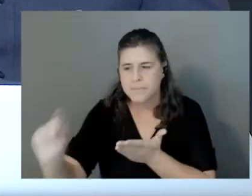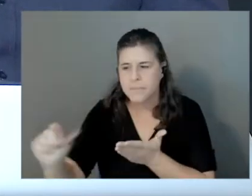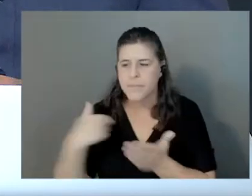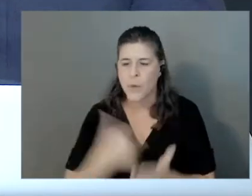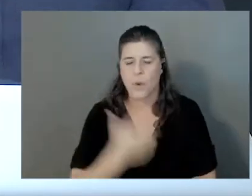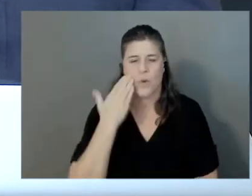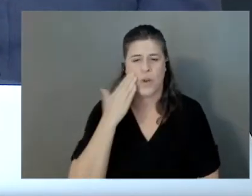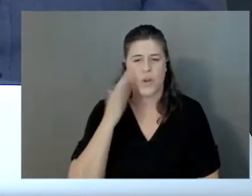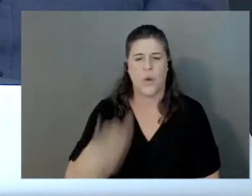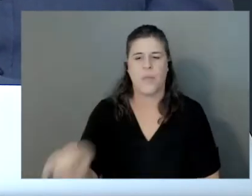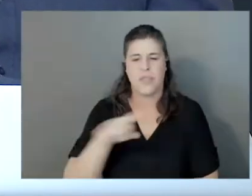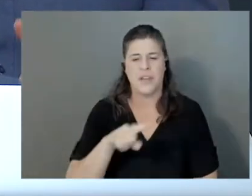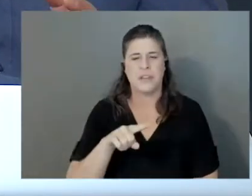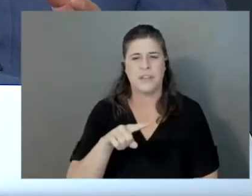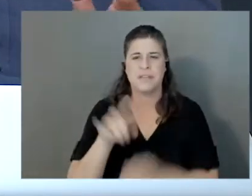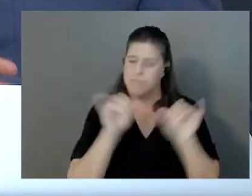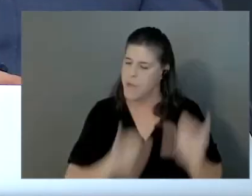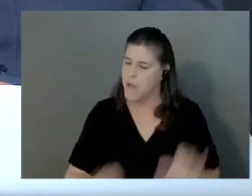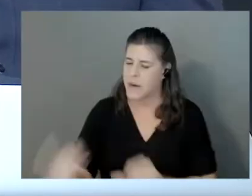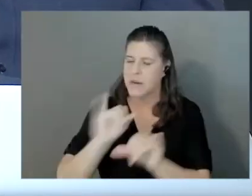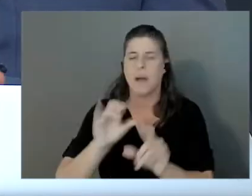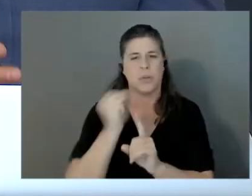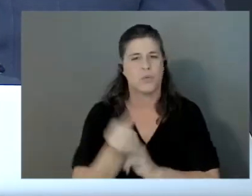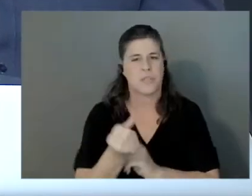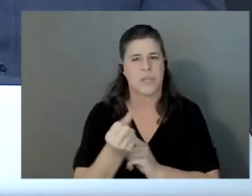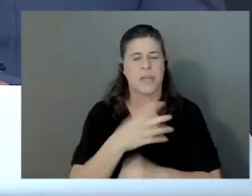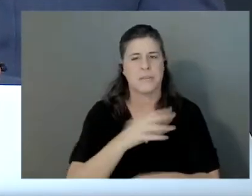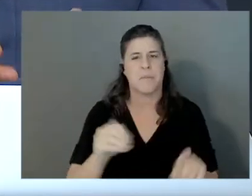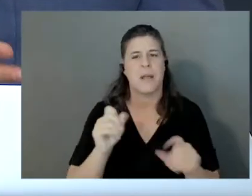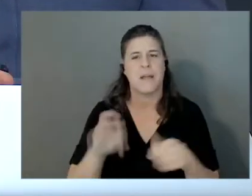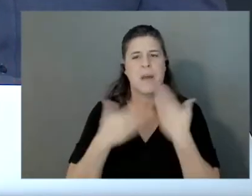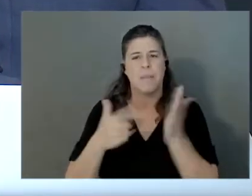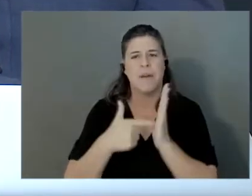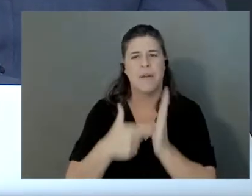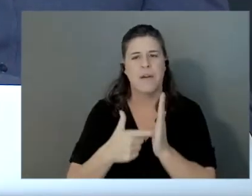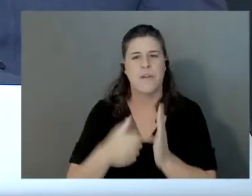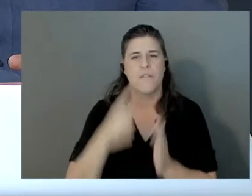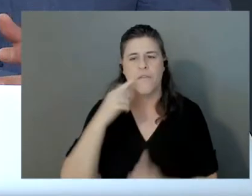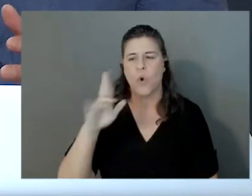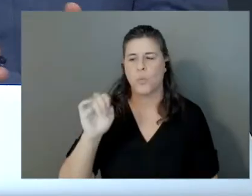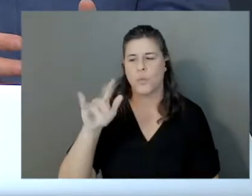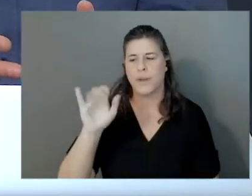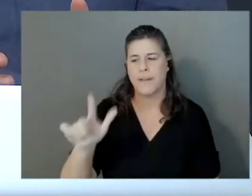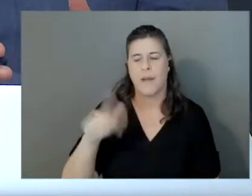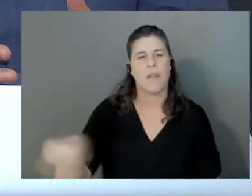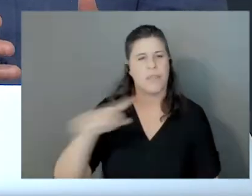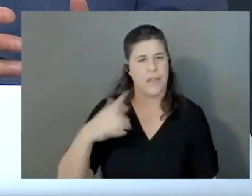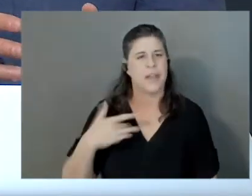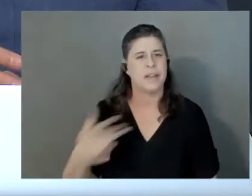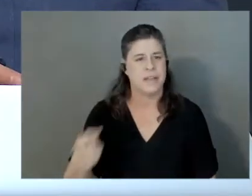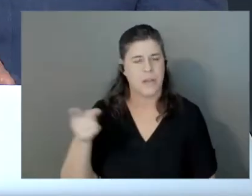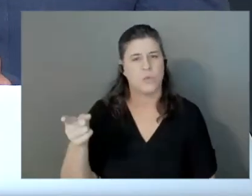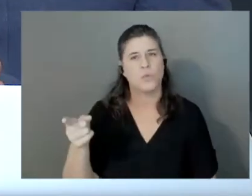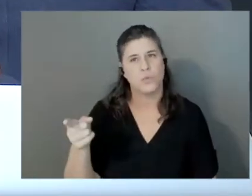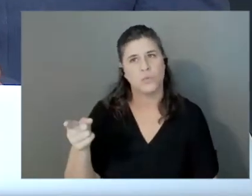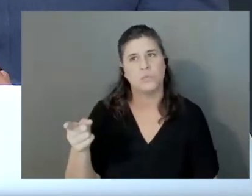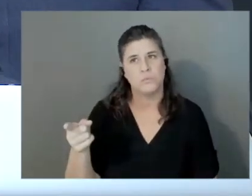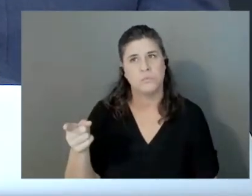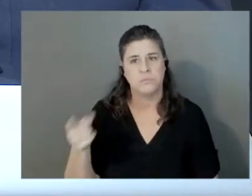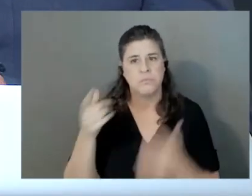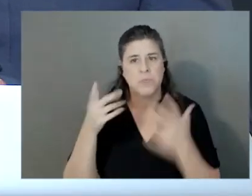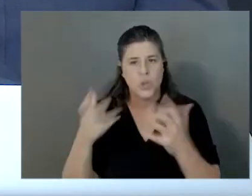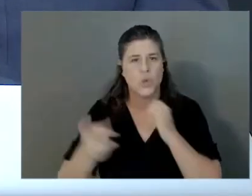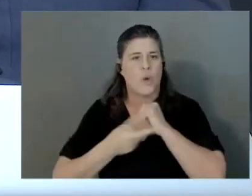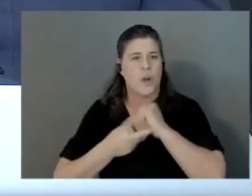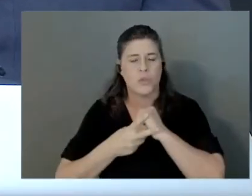a common use case. Like if I gave the example of retail, this is one place where Like you want to store orders, and